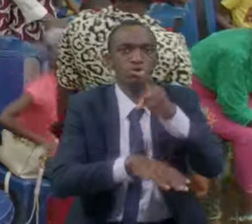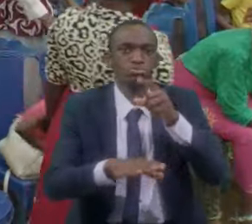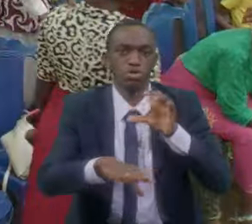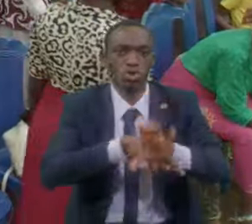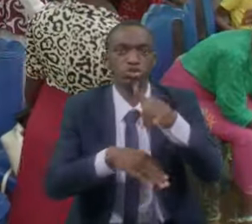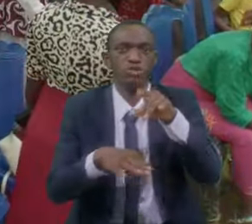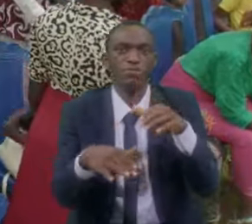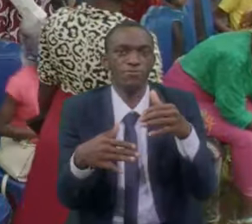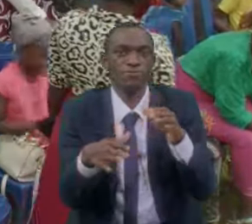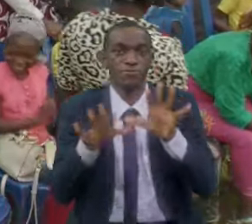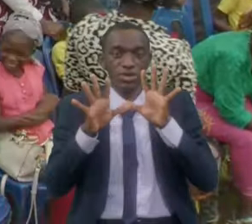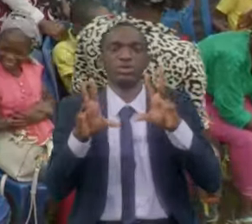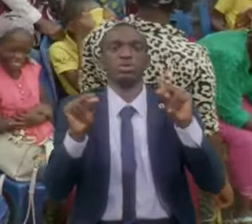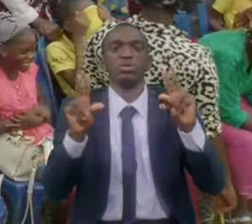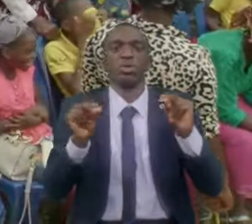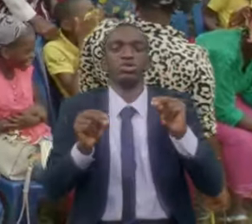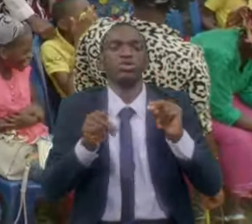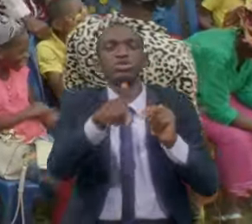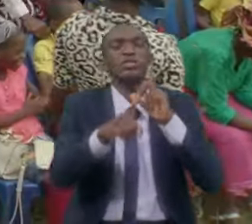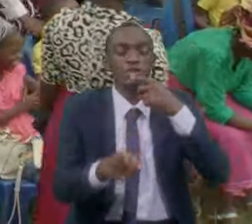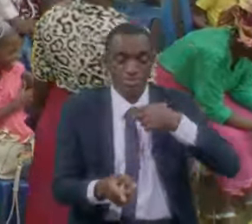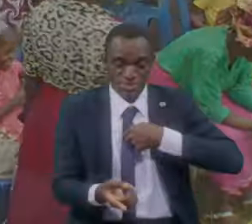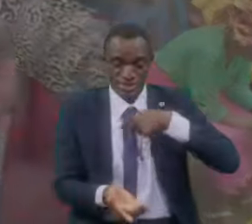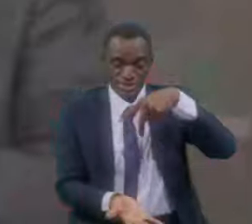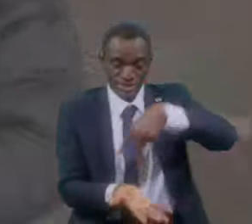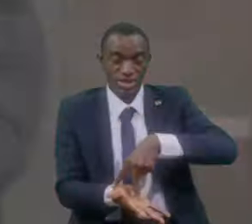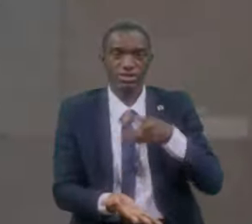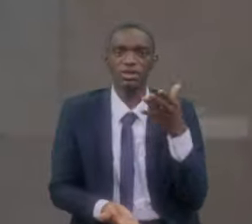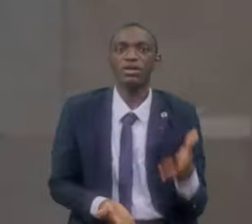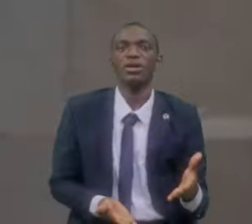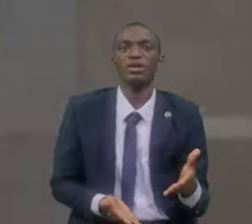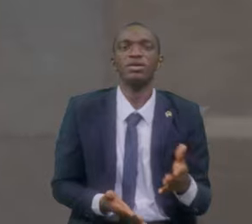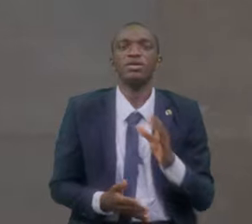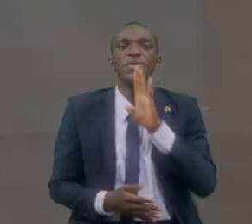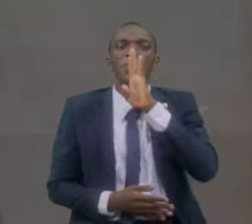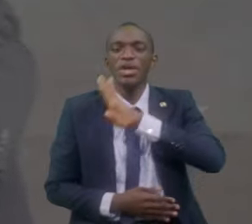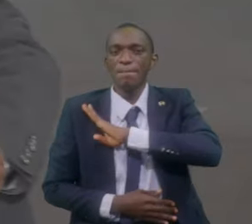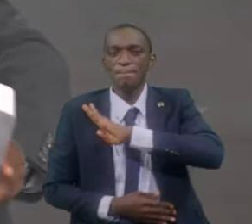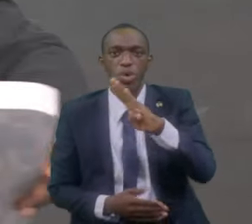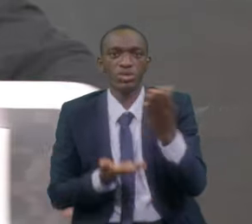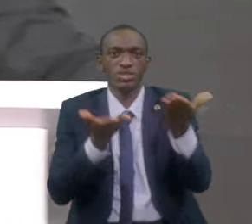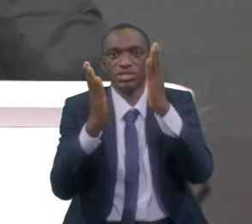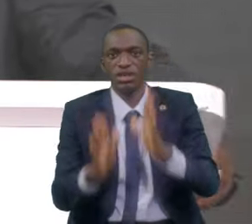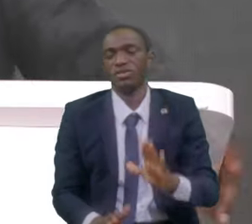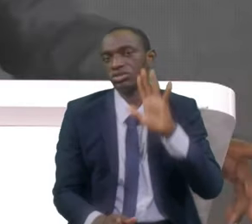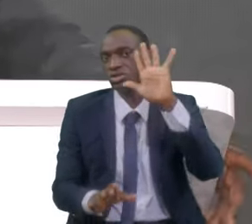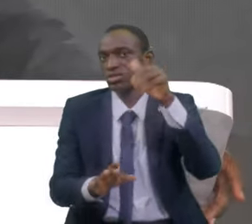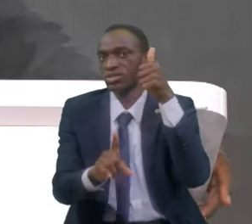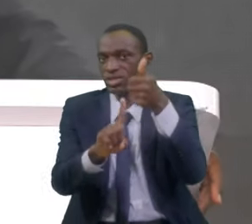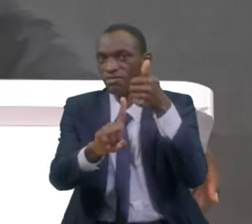stand, stand. Be a bold servant yourself before you can raise